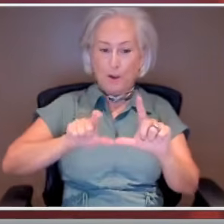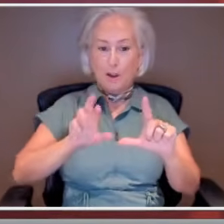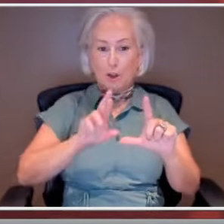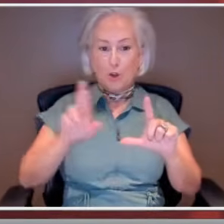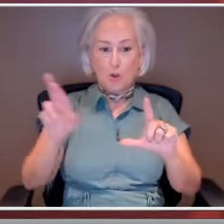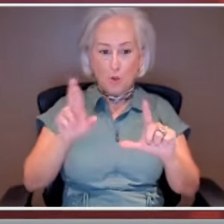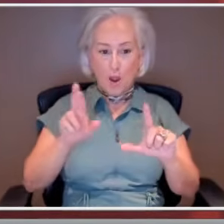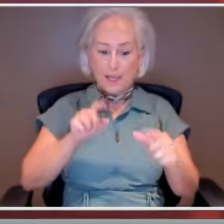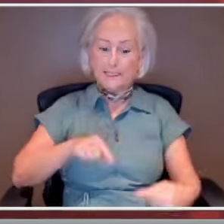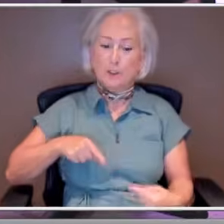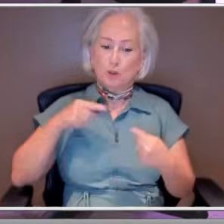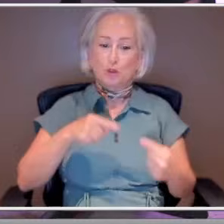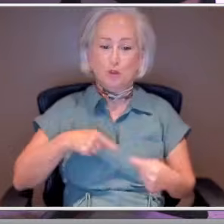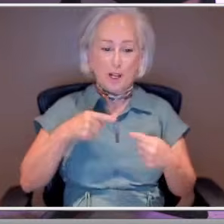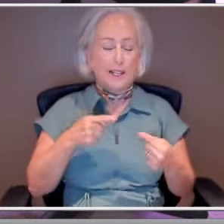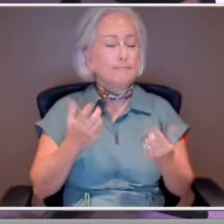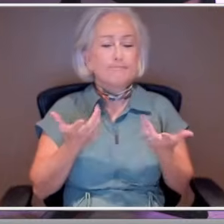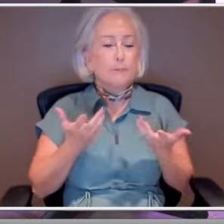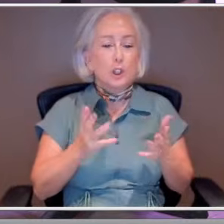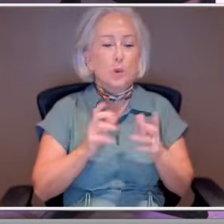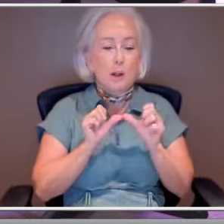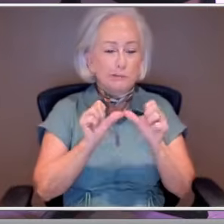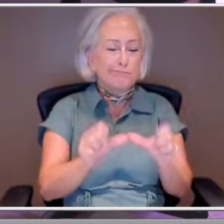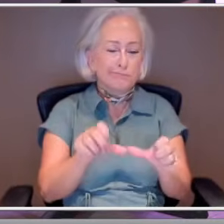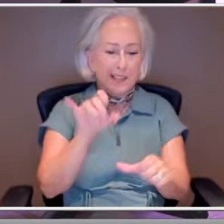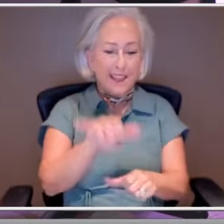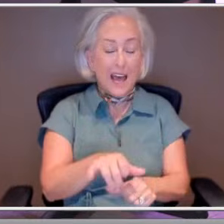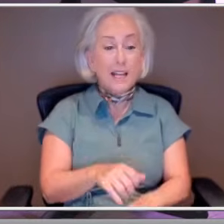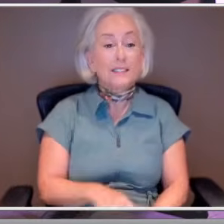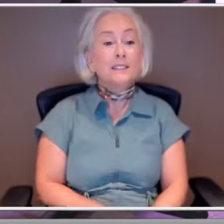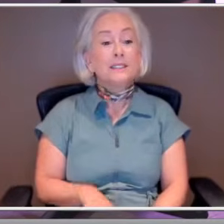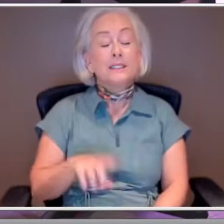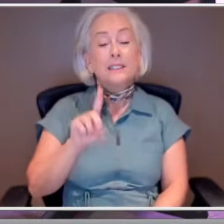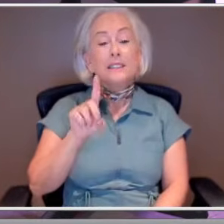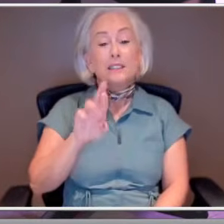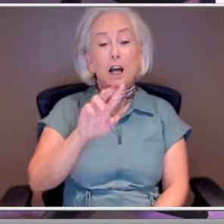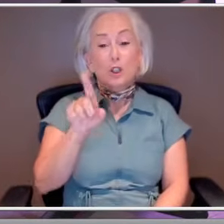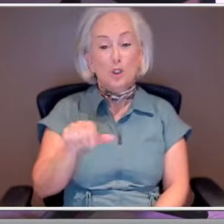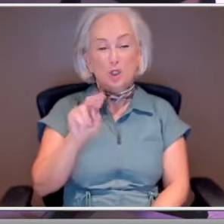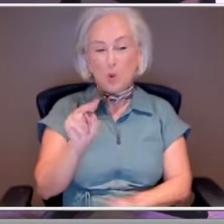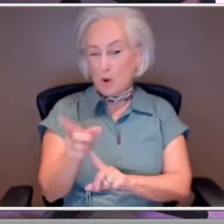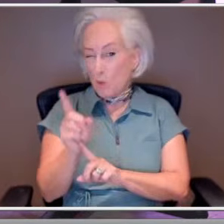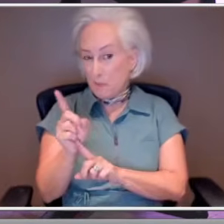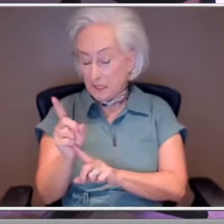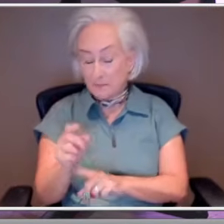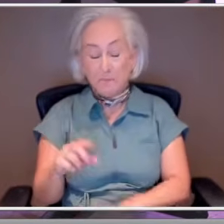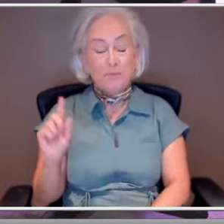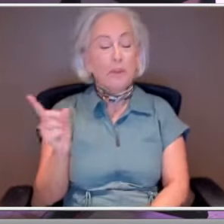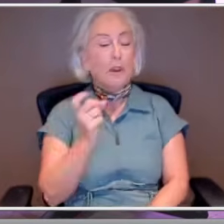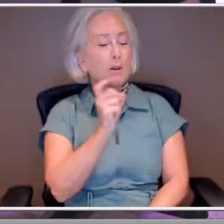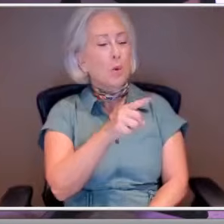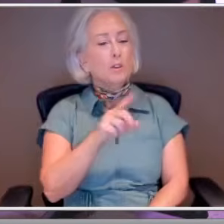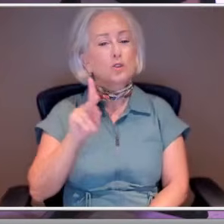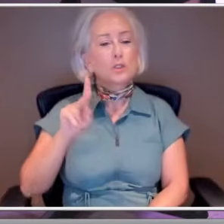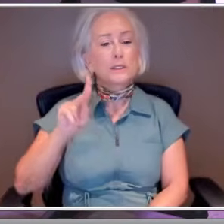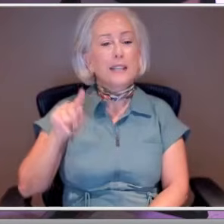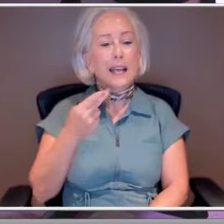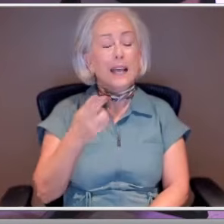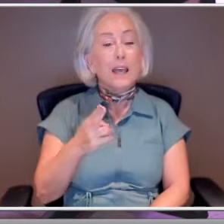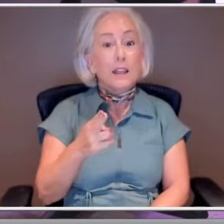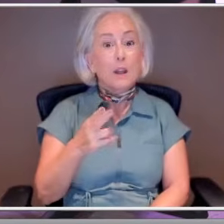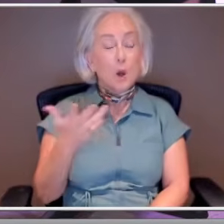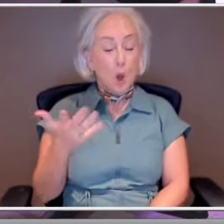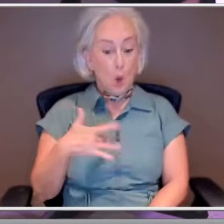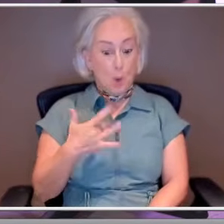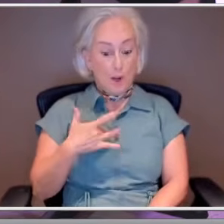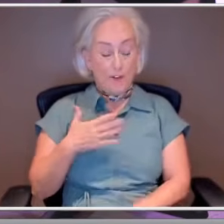long. Right. And Dr. Zorn, we're going to bring you in 1 second. Sure. But I do want to ask Keith, what's it like as a patient to come in here after the surgery